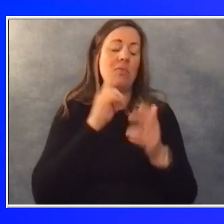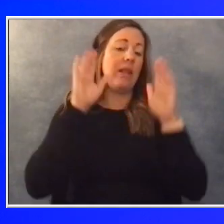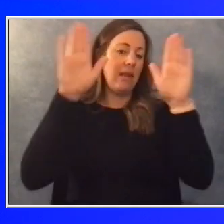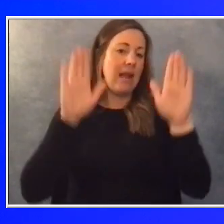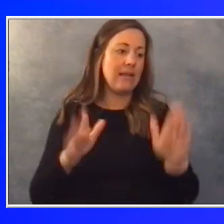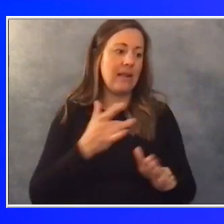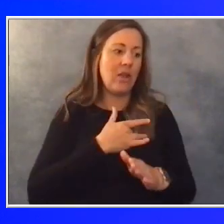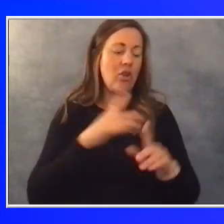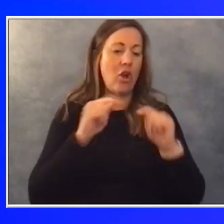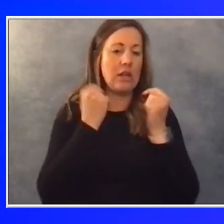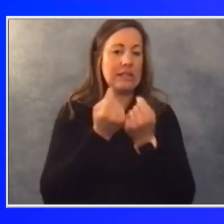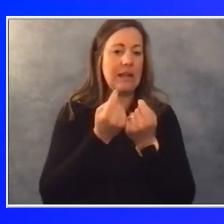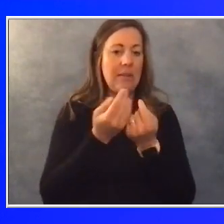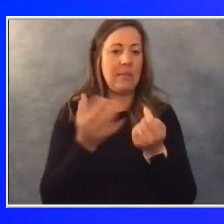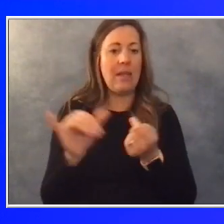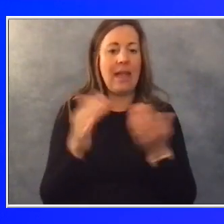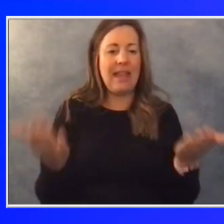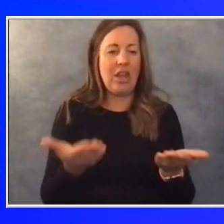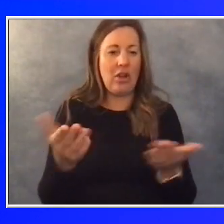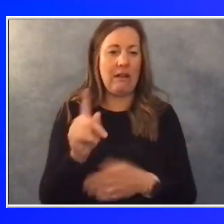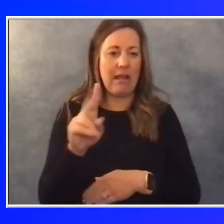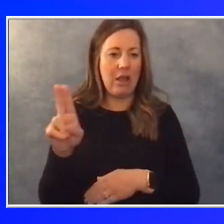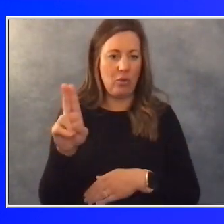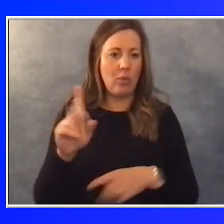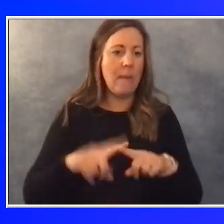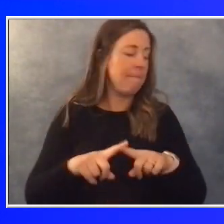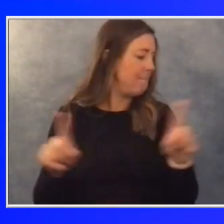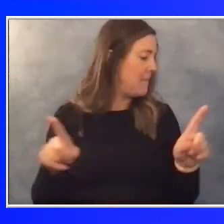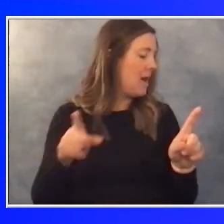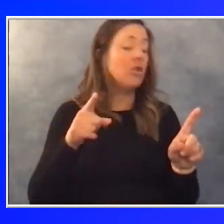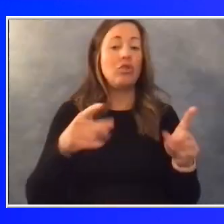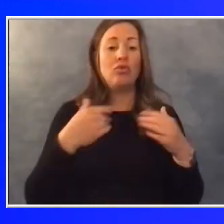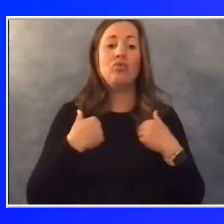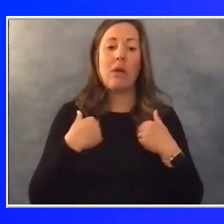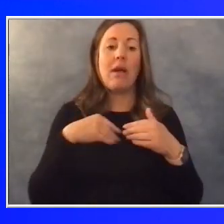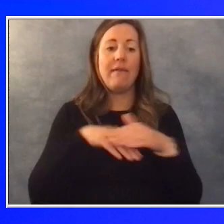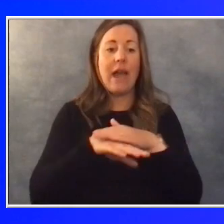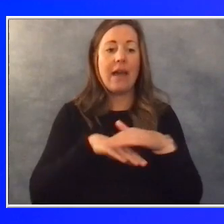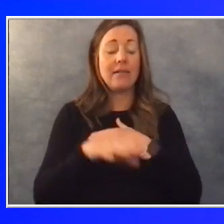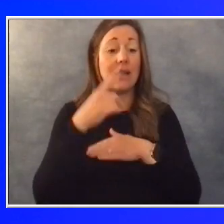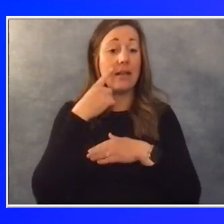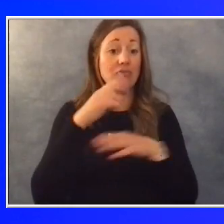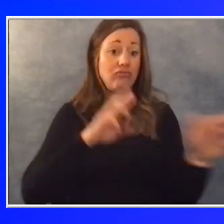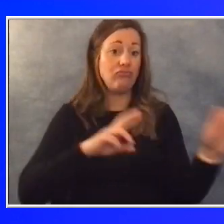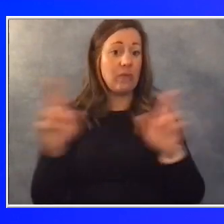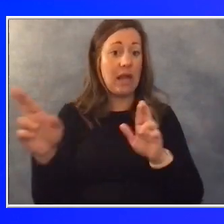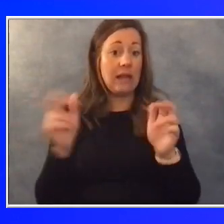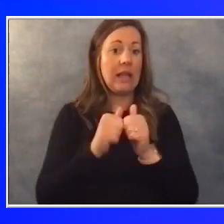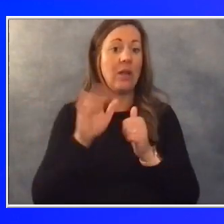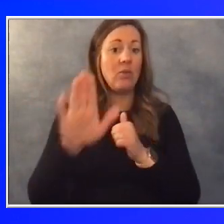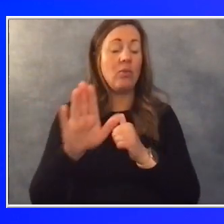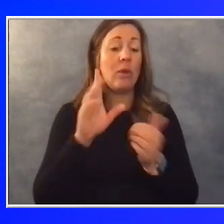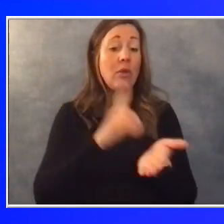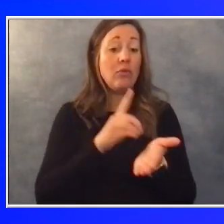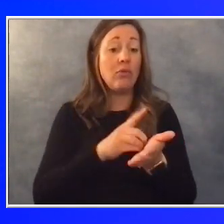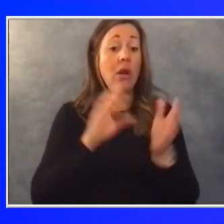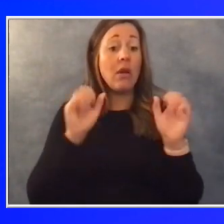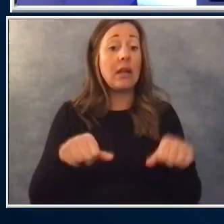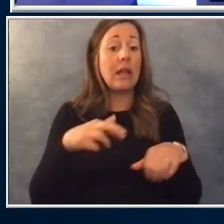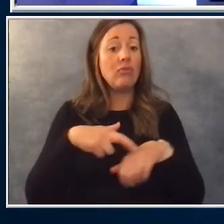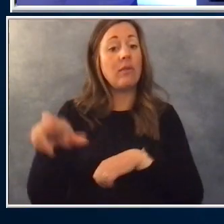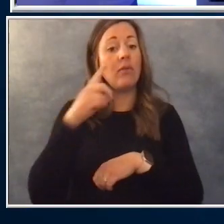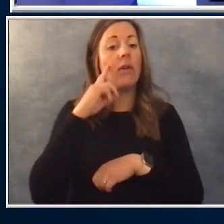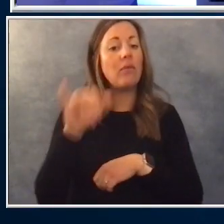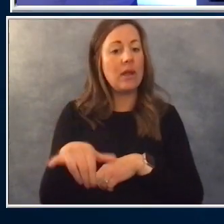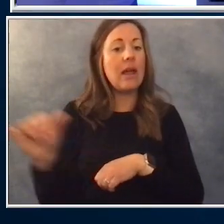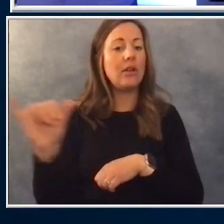team here at KU. But you do have access readily through your doc who can make referrals for that. Absolutely.